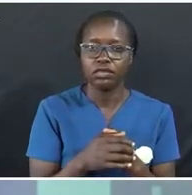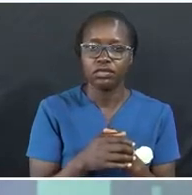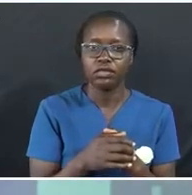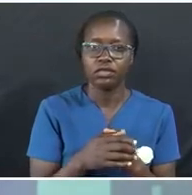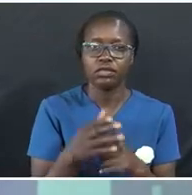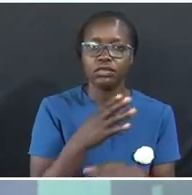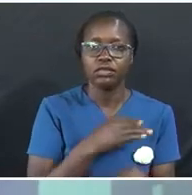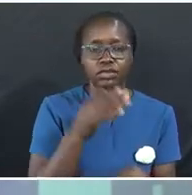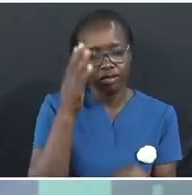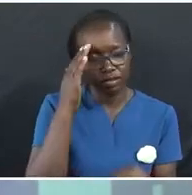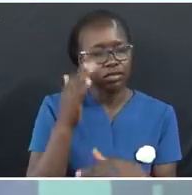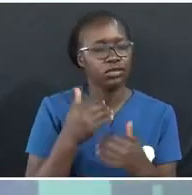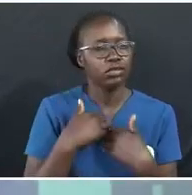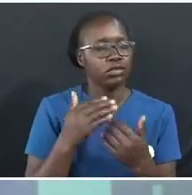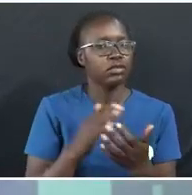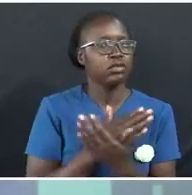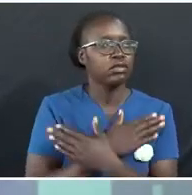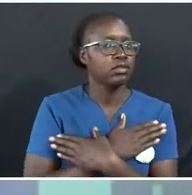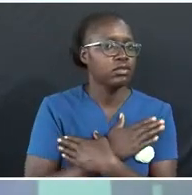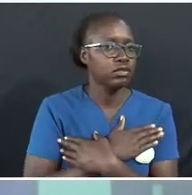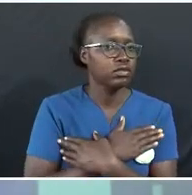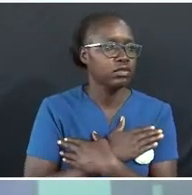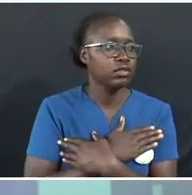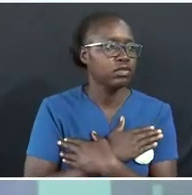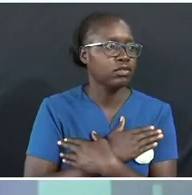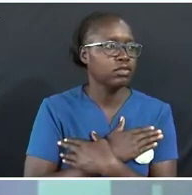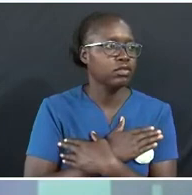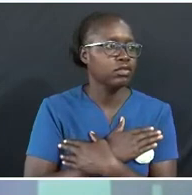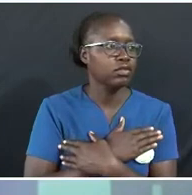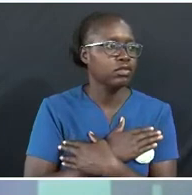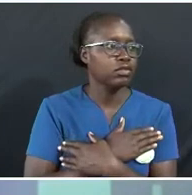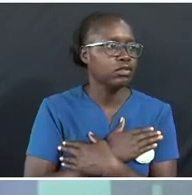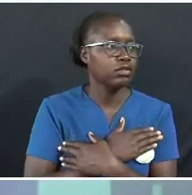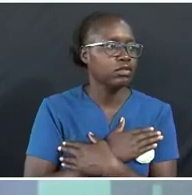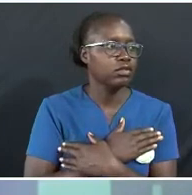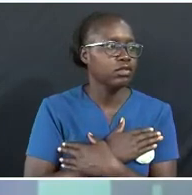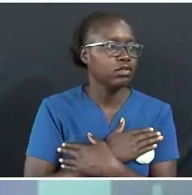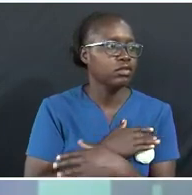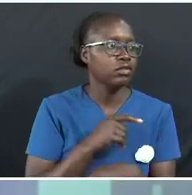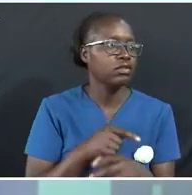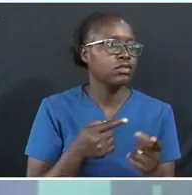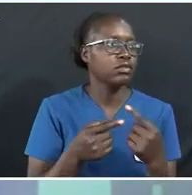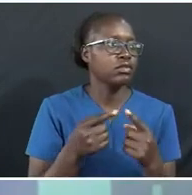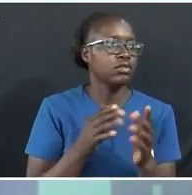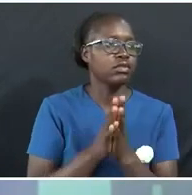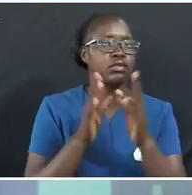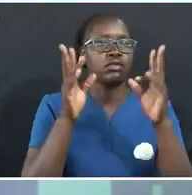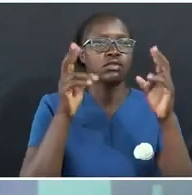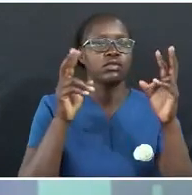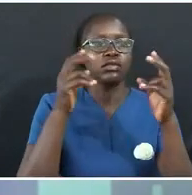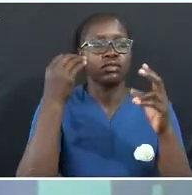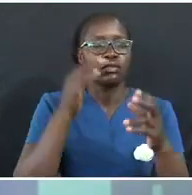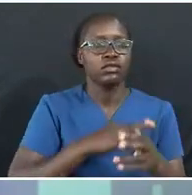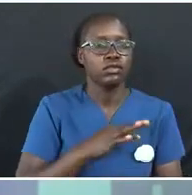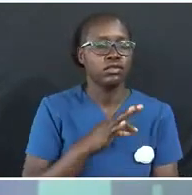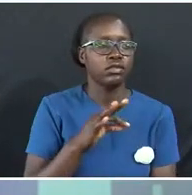I know you have some friends. But you know, when it comes to the issue of spirituality and the journey to the